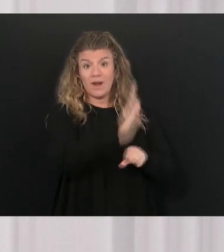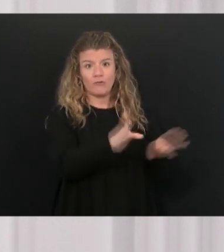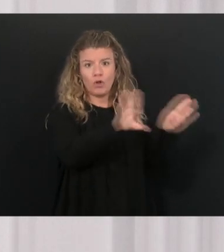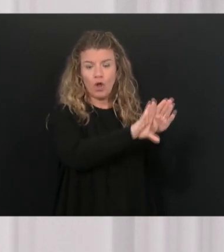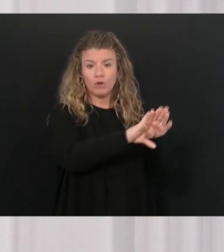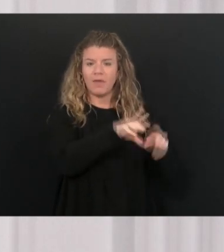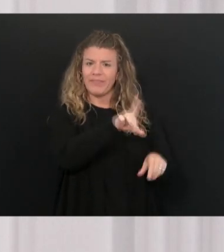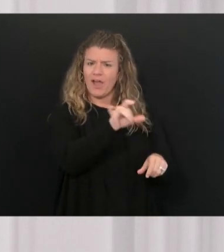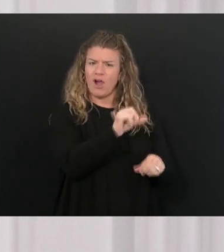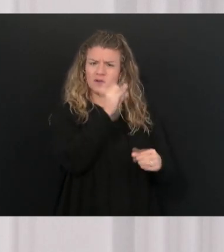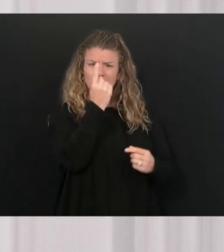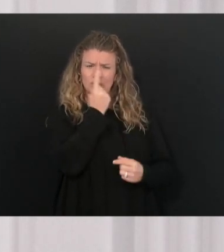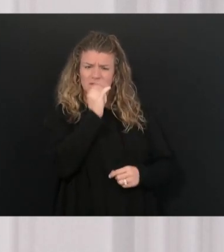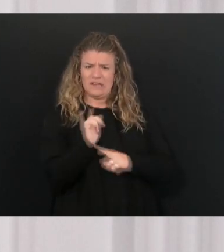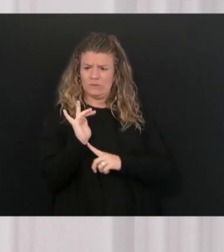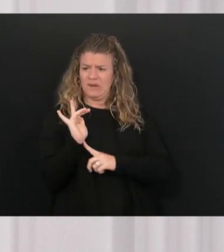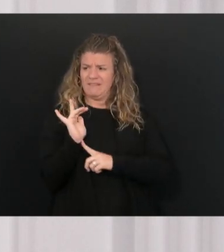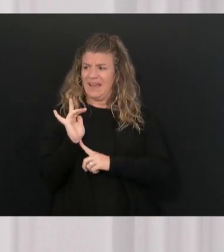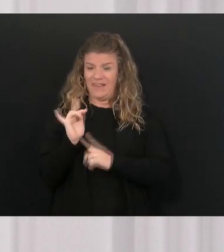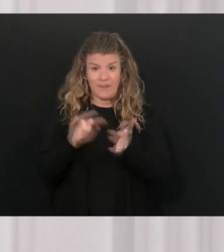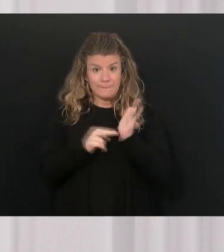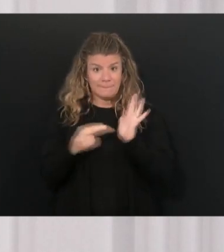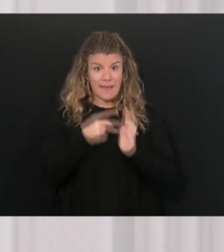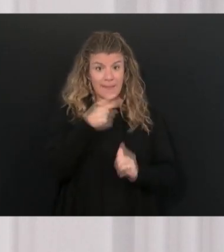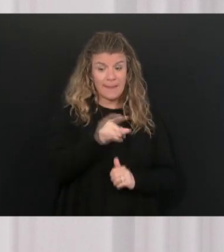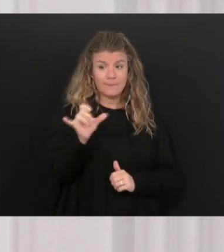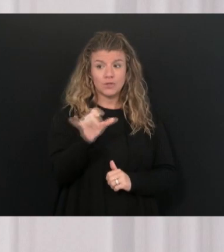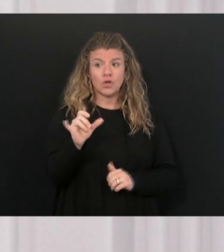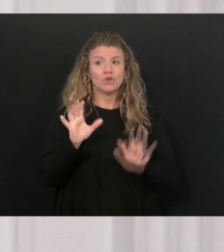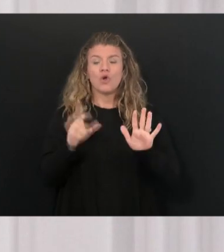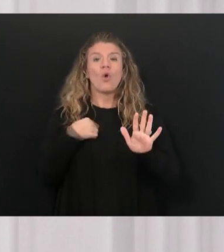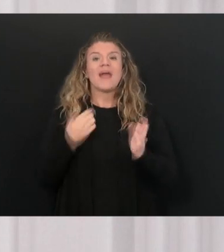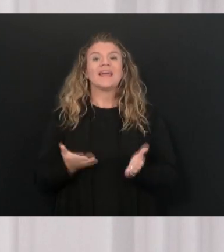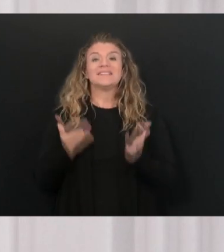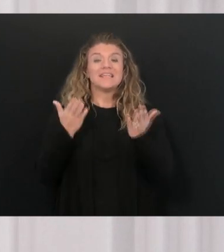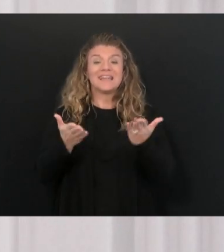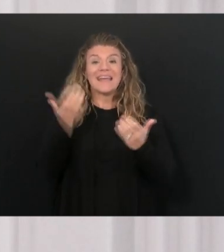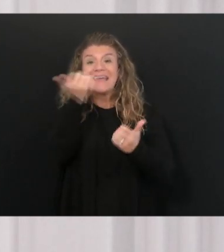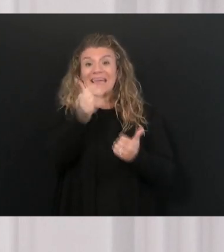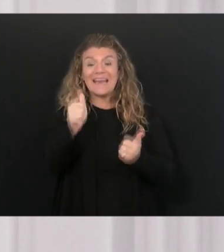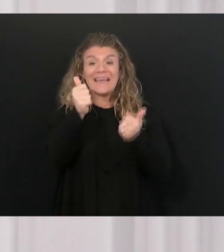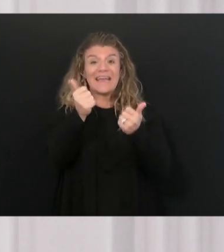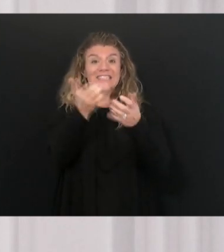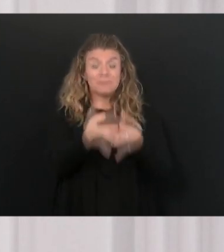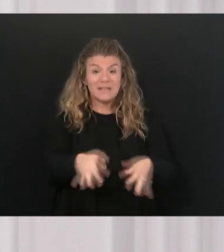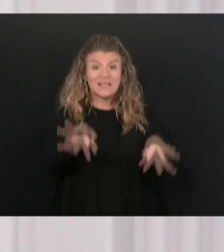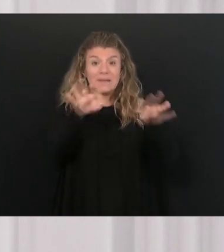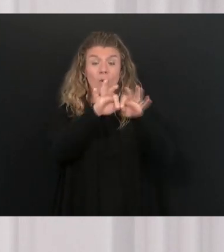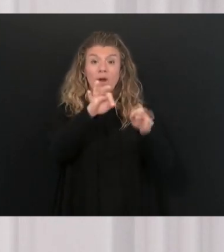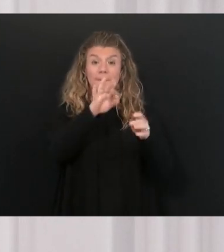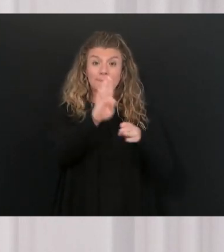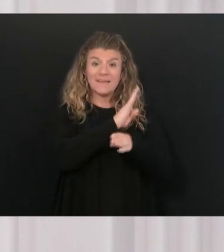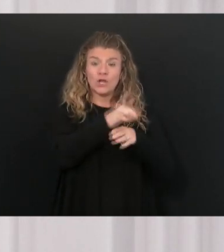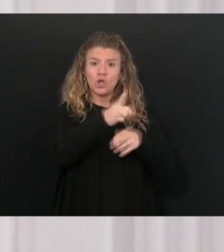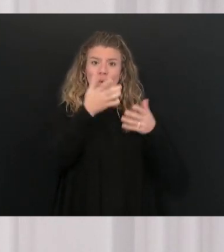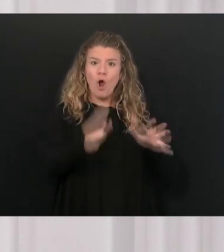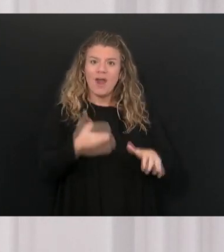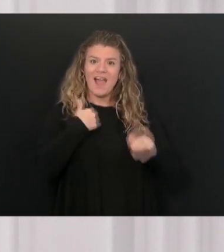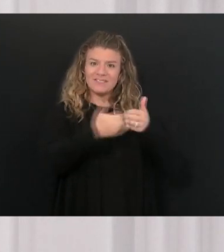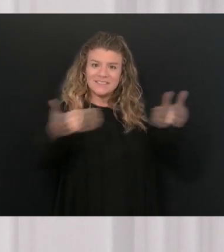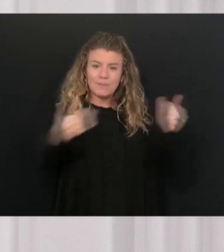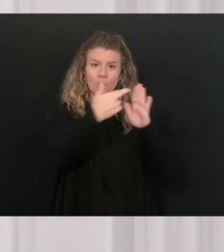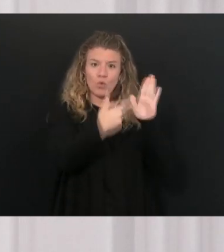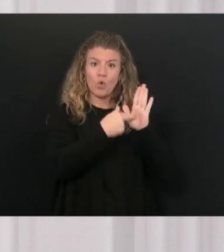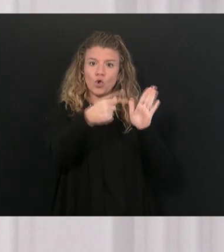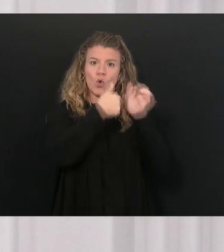the 25. So what we've suggested is any of those essential businesses that we've offered guidelines for, then that's the guidelines that should be followed, and